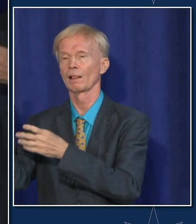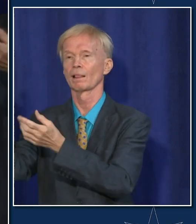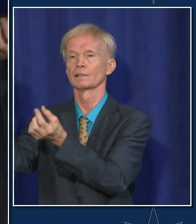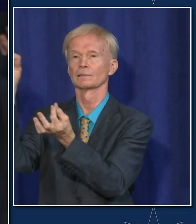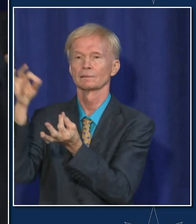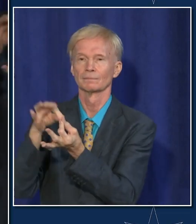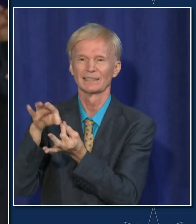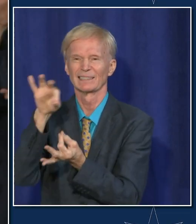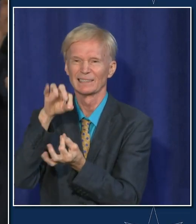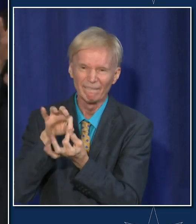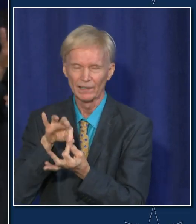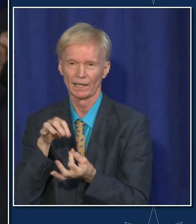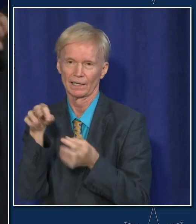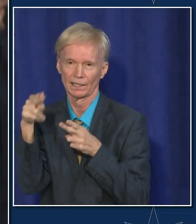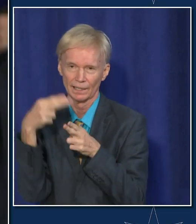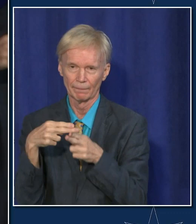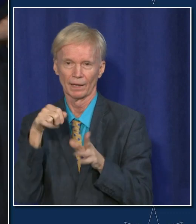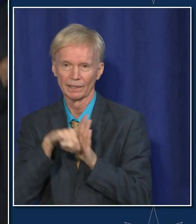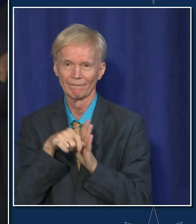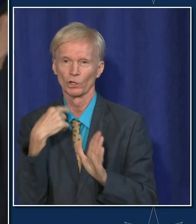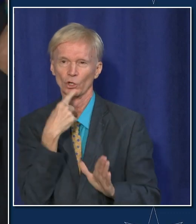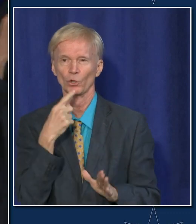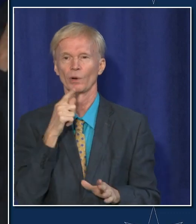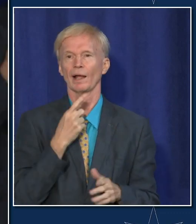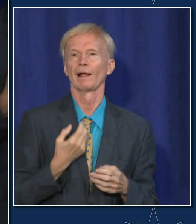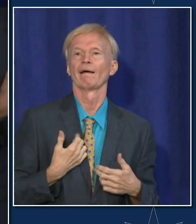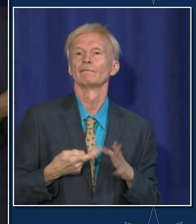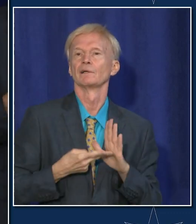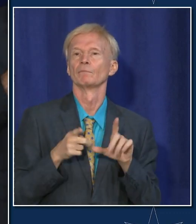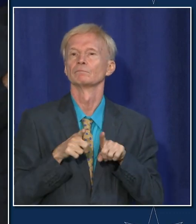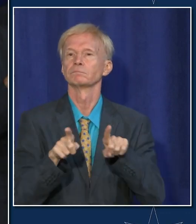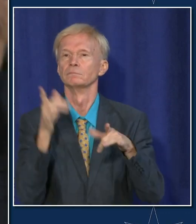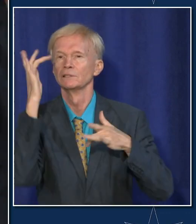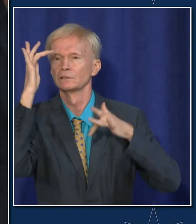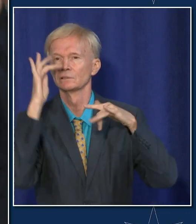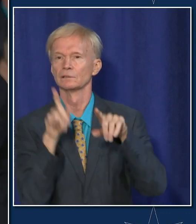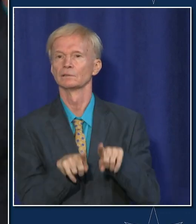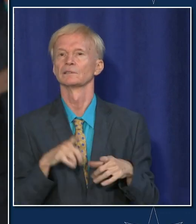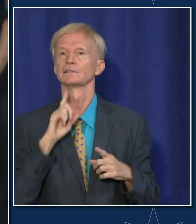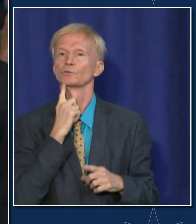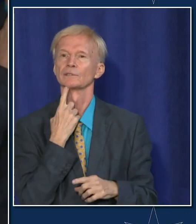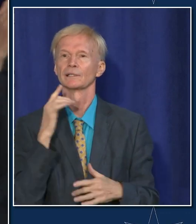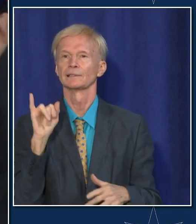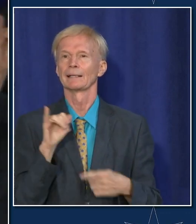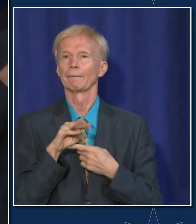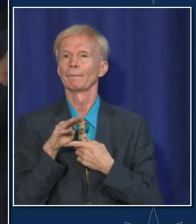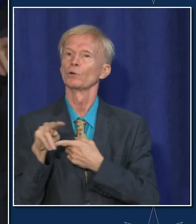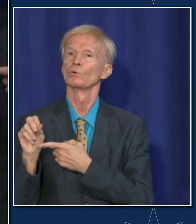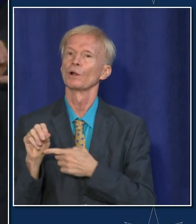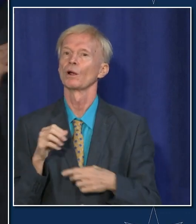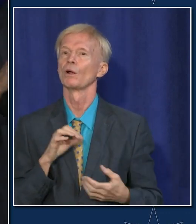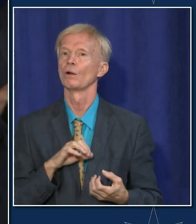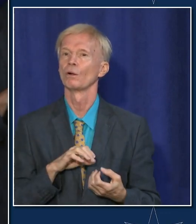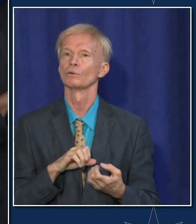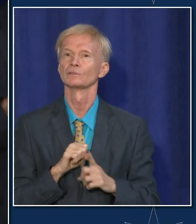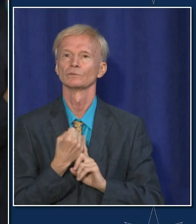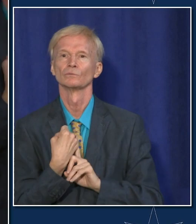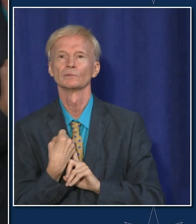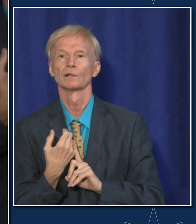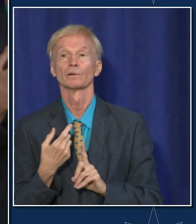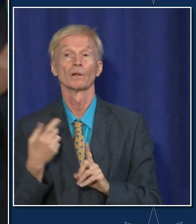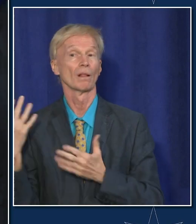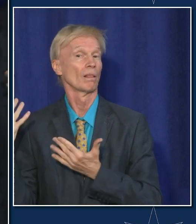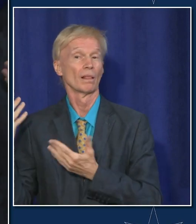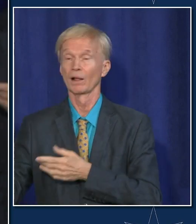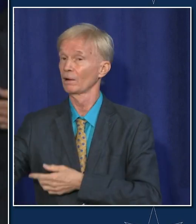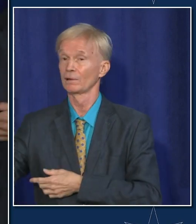people, people who have severe immunocompromising conditions. And this is, we'll see what the official guidance is, but